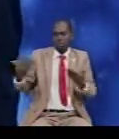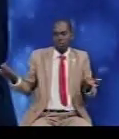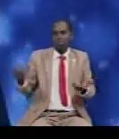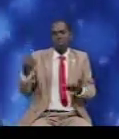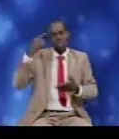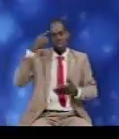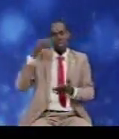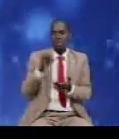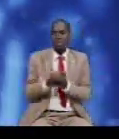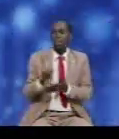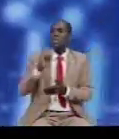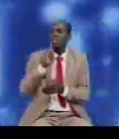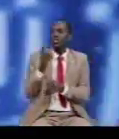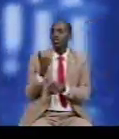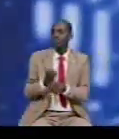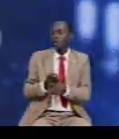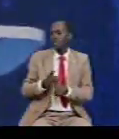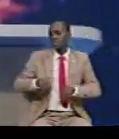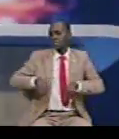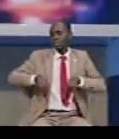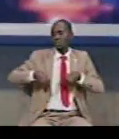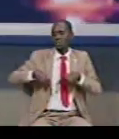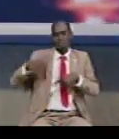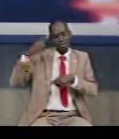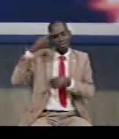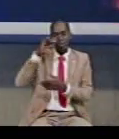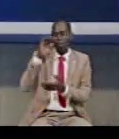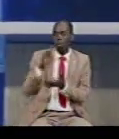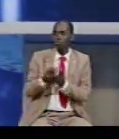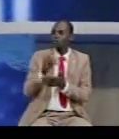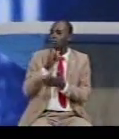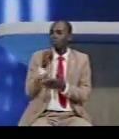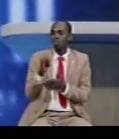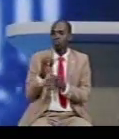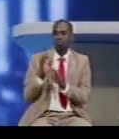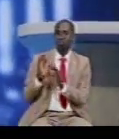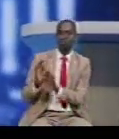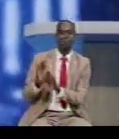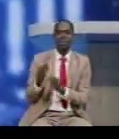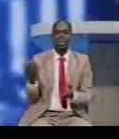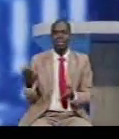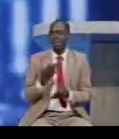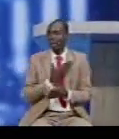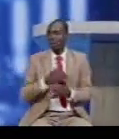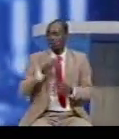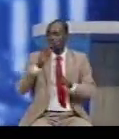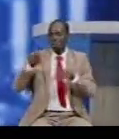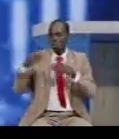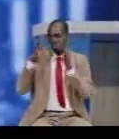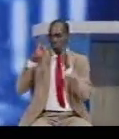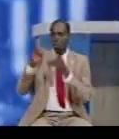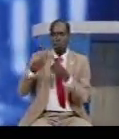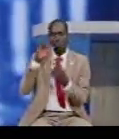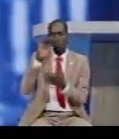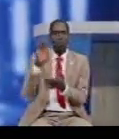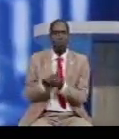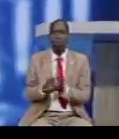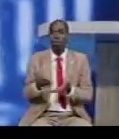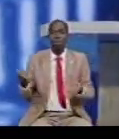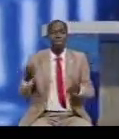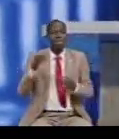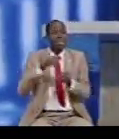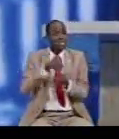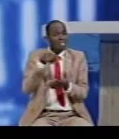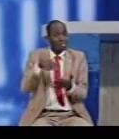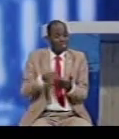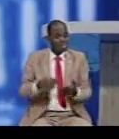at home and will not even give her attention. Their families break up. They're not wise. In this life, the people